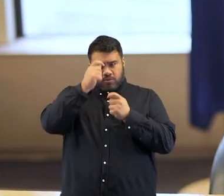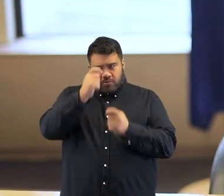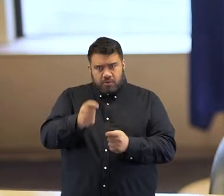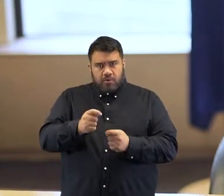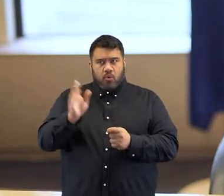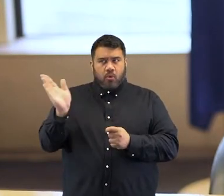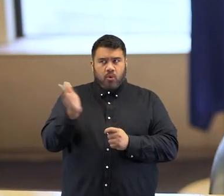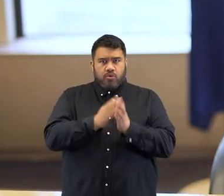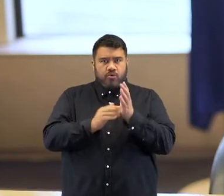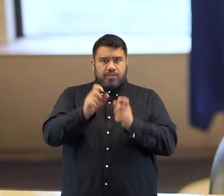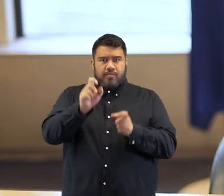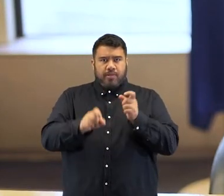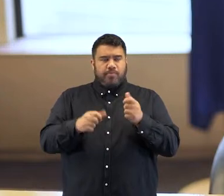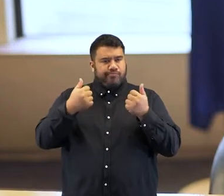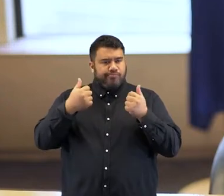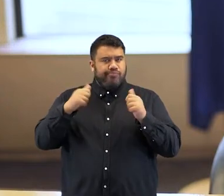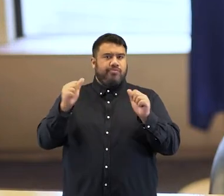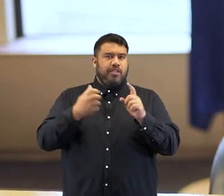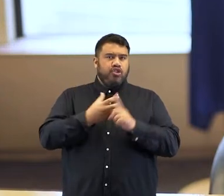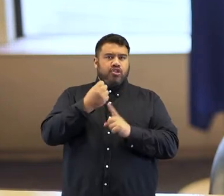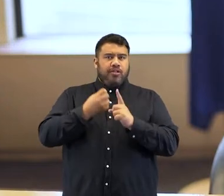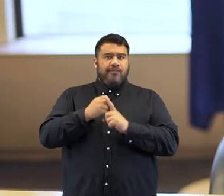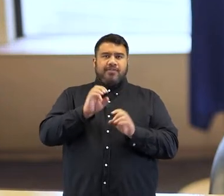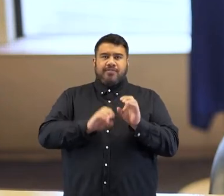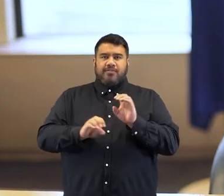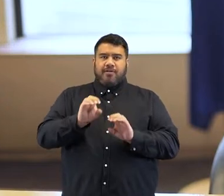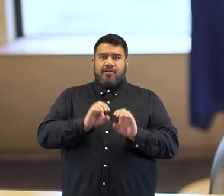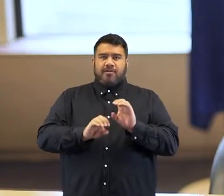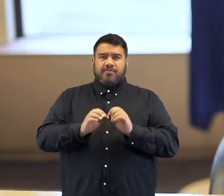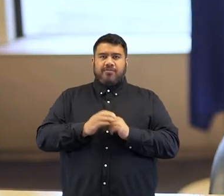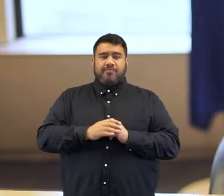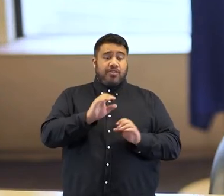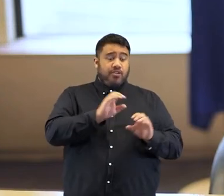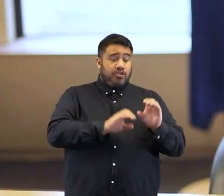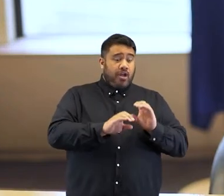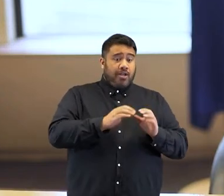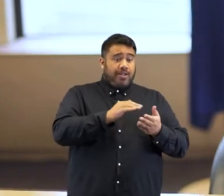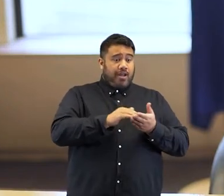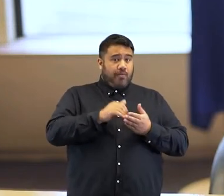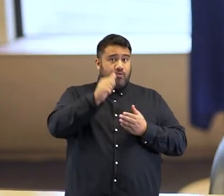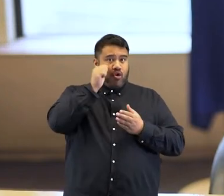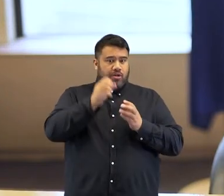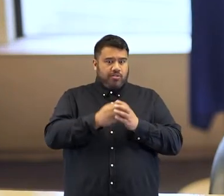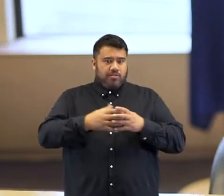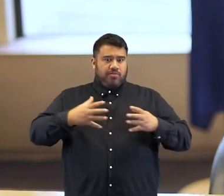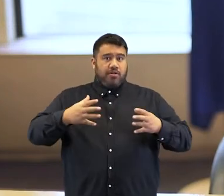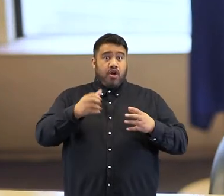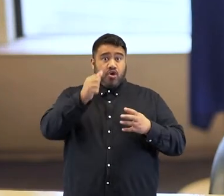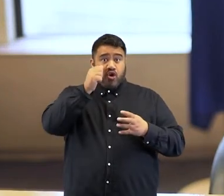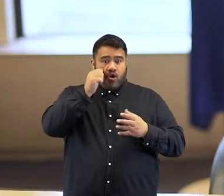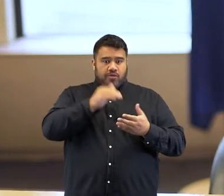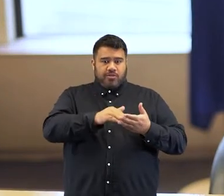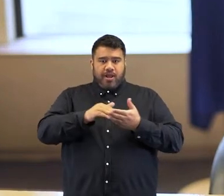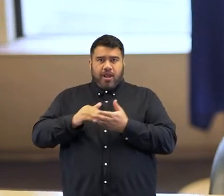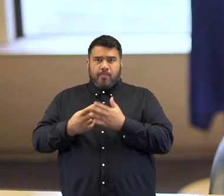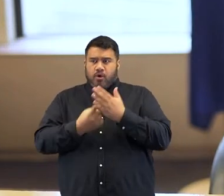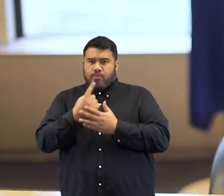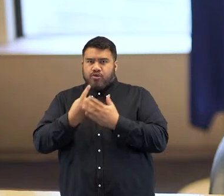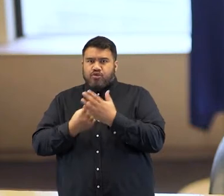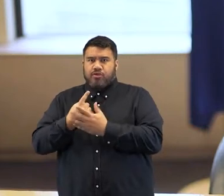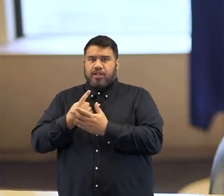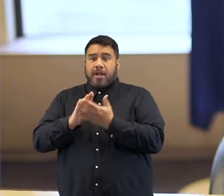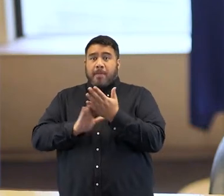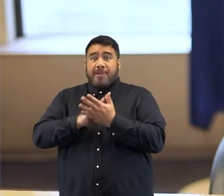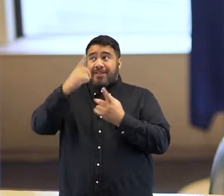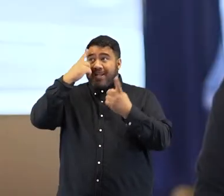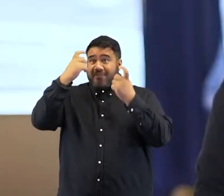New Zealanders who excel in science. Science creates and builds knowledge. Knowledge creates new opportunity, which in turn